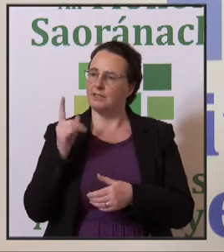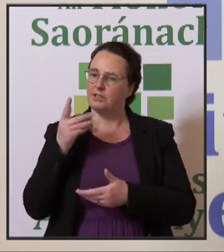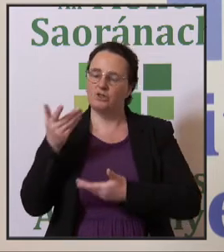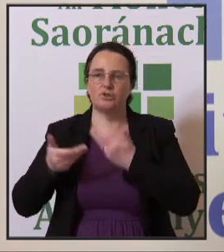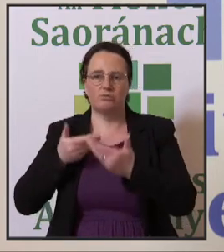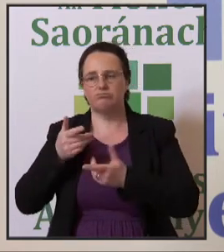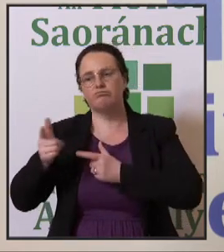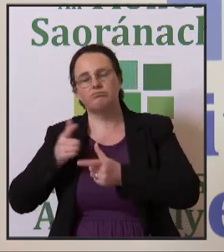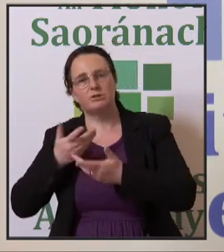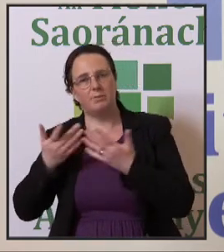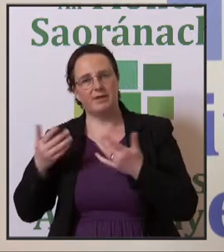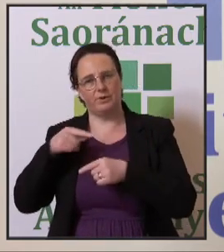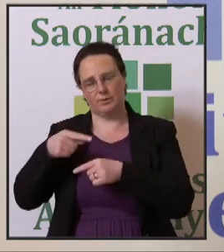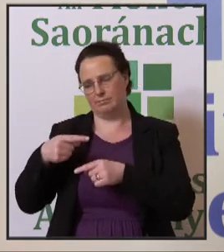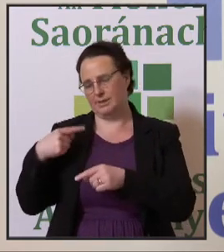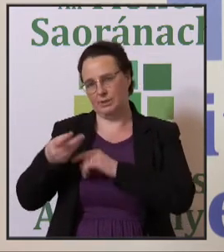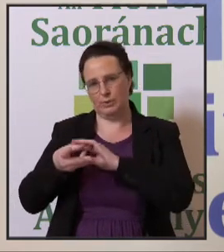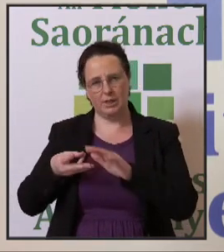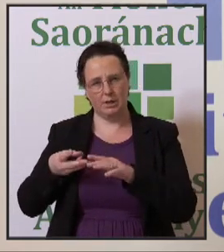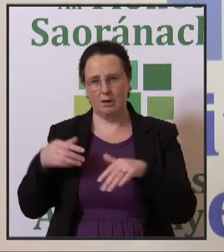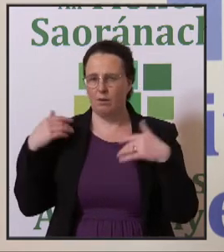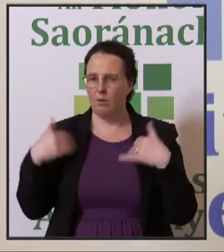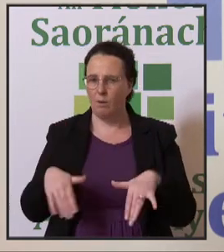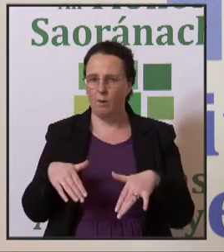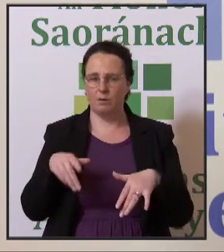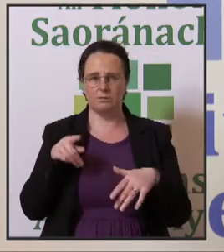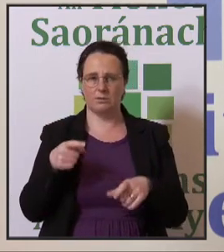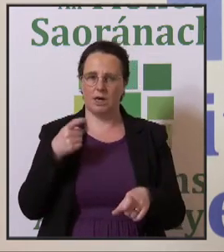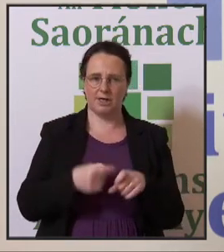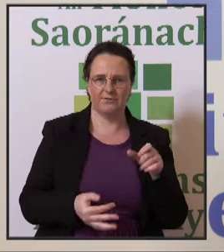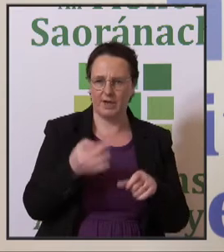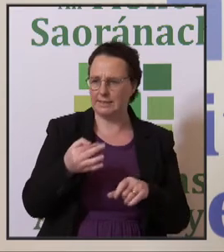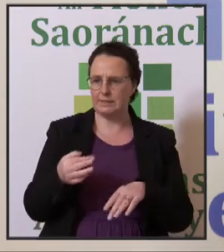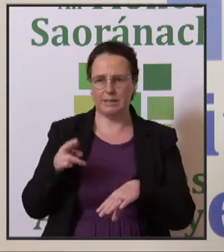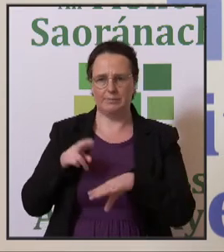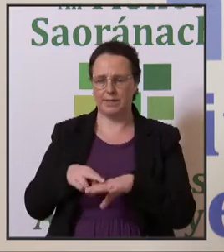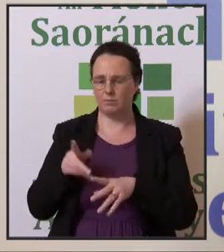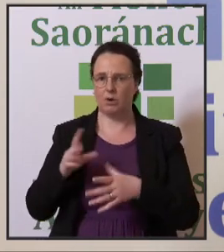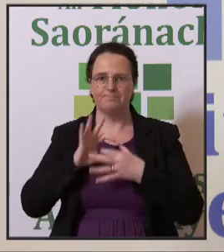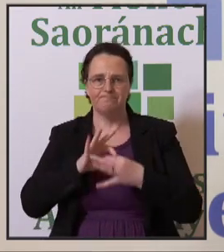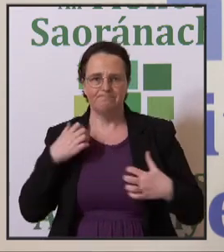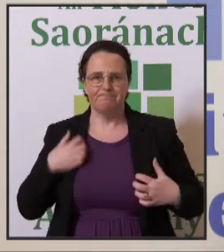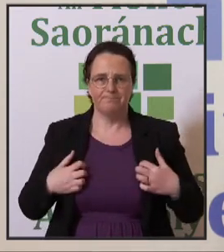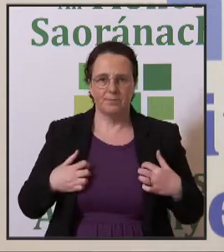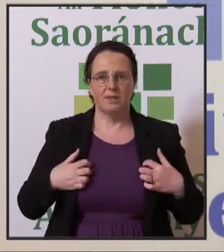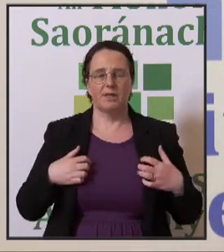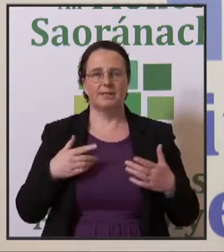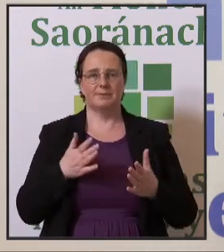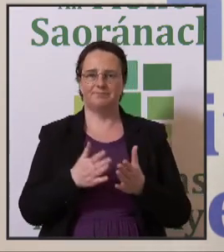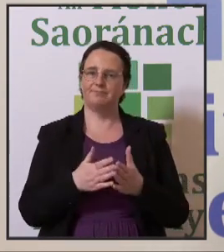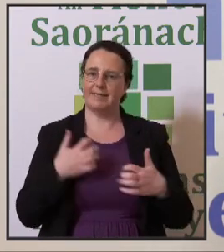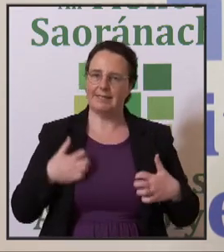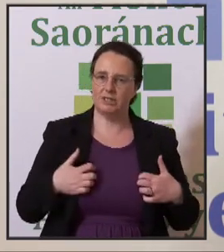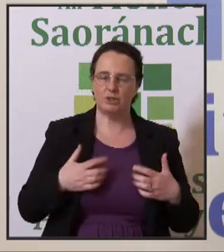that a more enthusiastic and engaged bunch will be very hard to meet. And speaking of engaged and